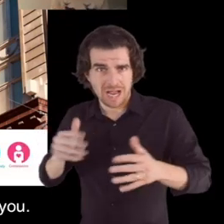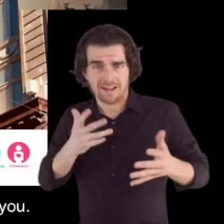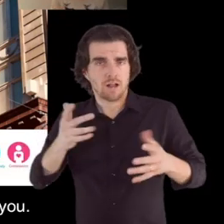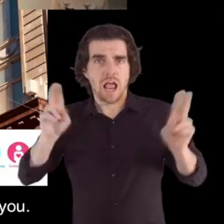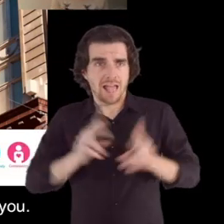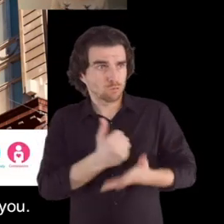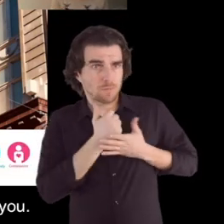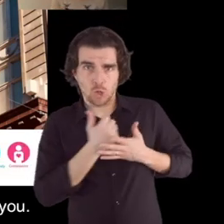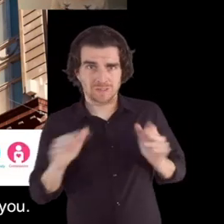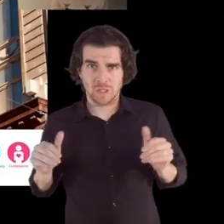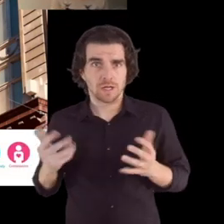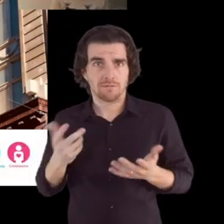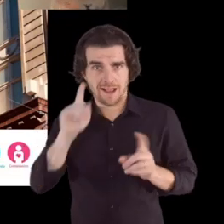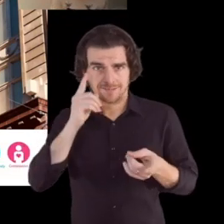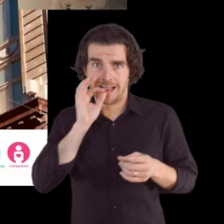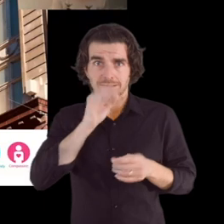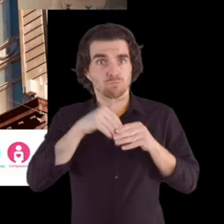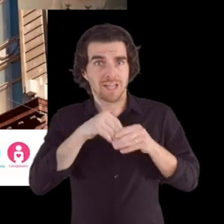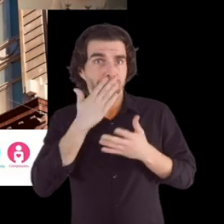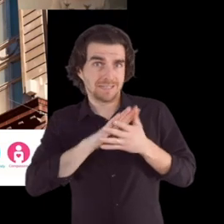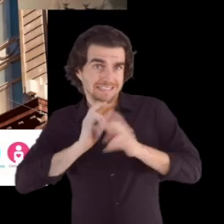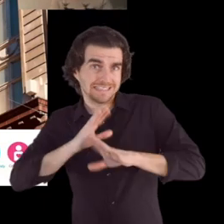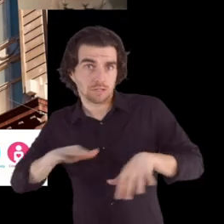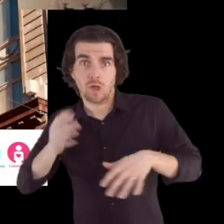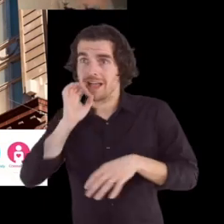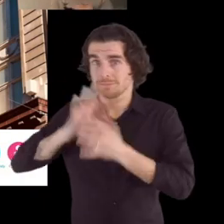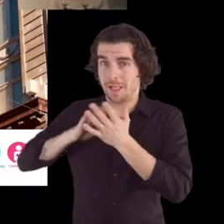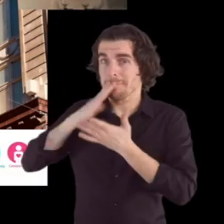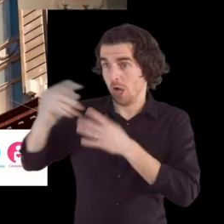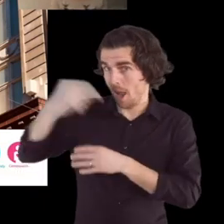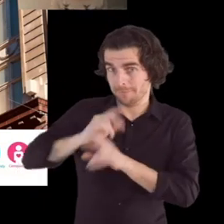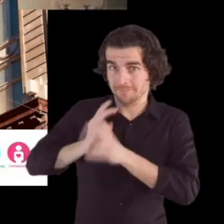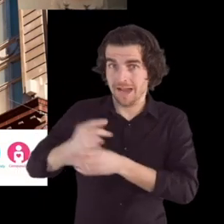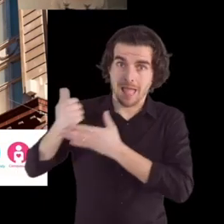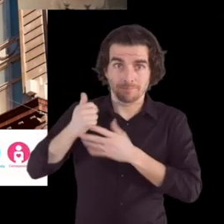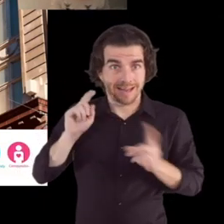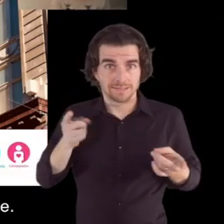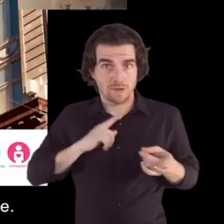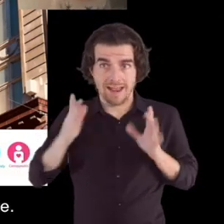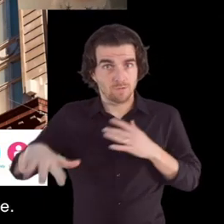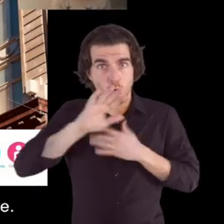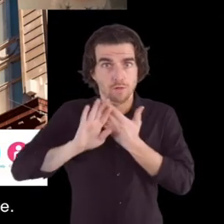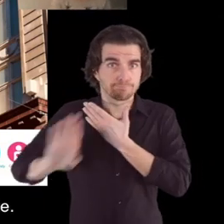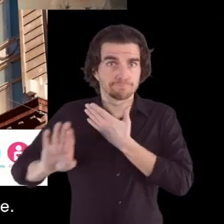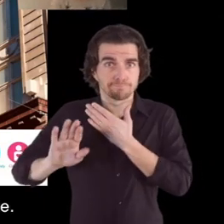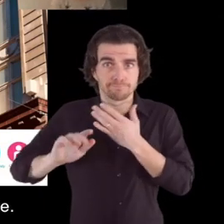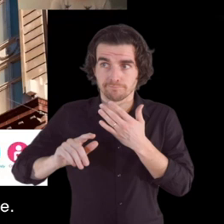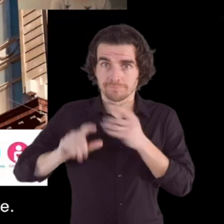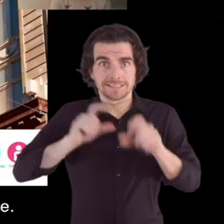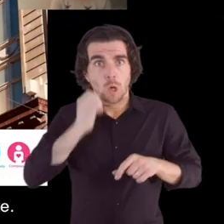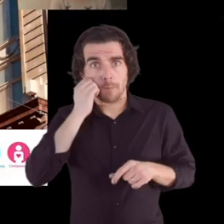have less support around you. You can't ask your friends to mind your kids or your mother to come and help, because we all had to socially